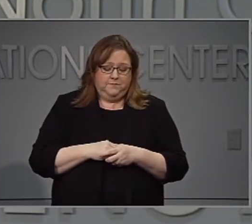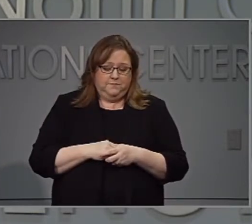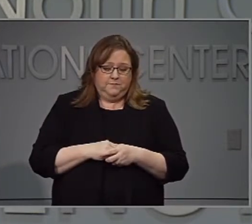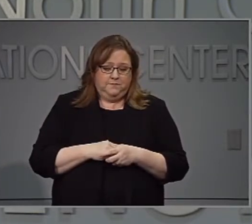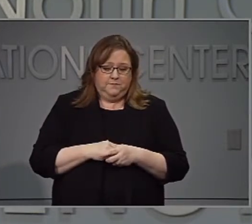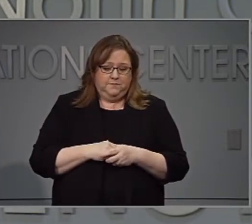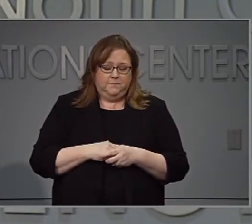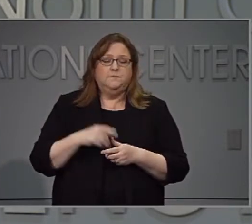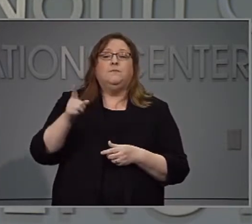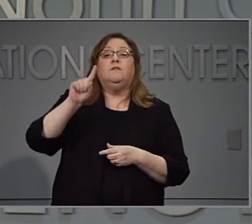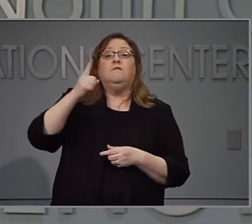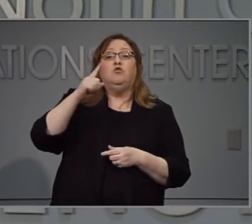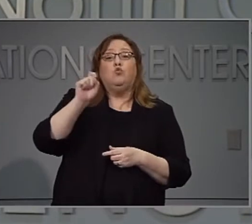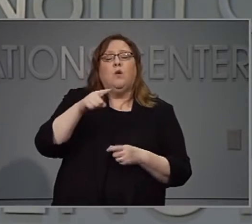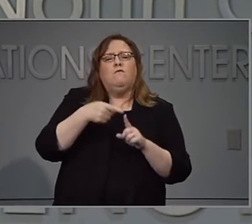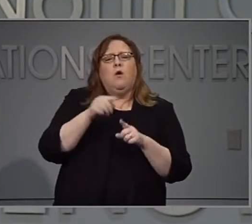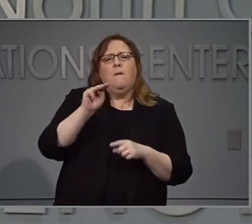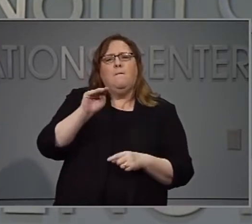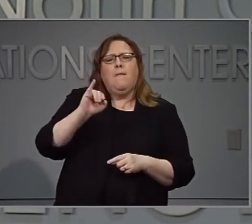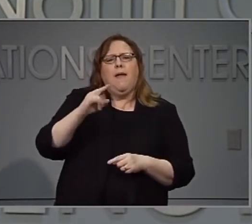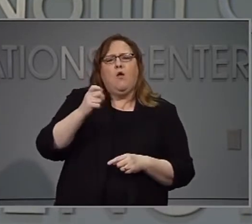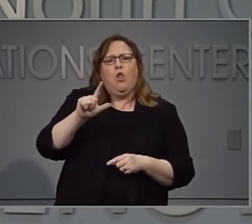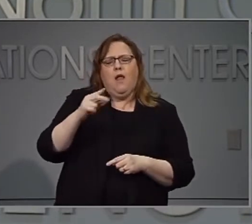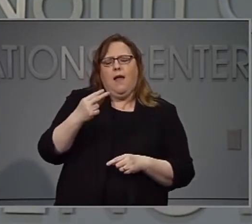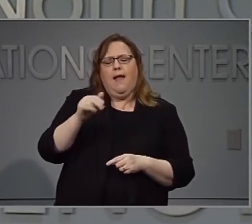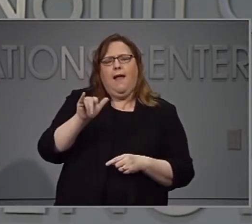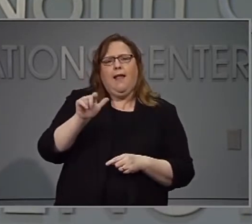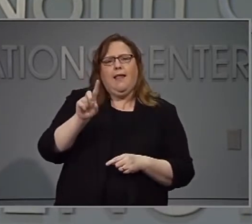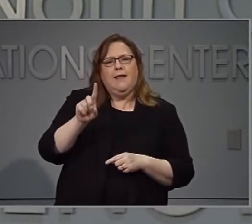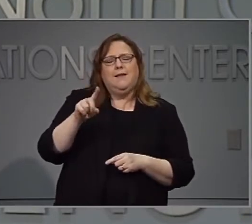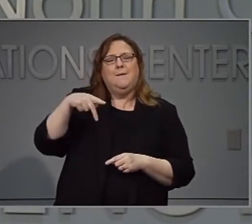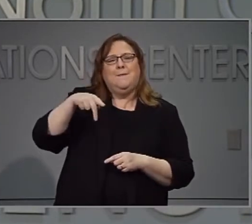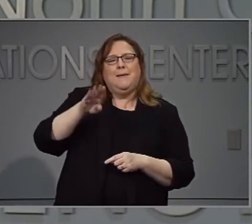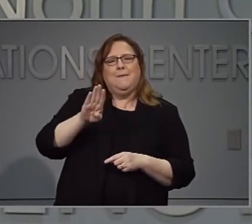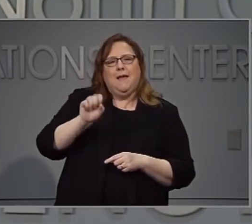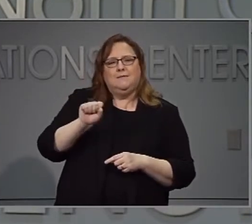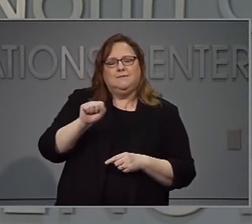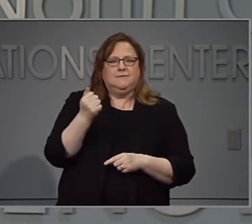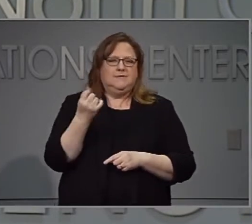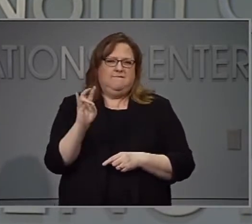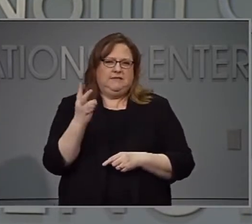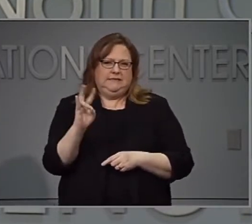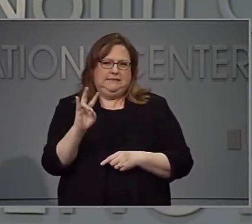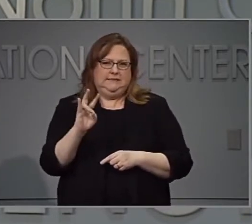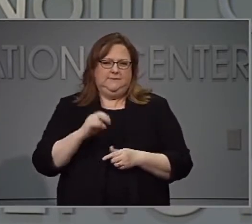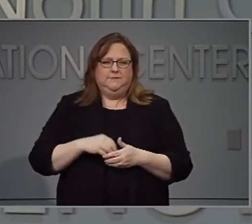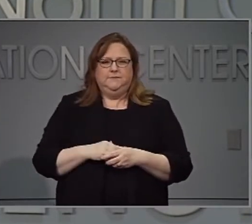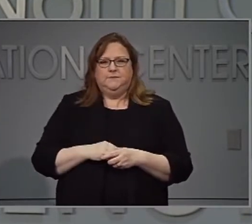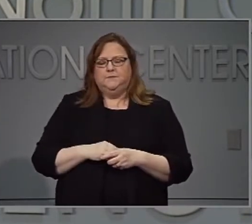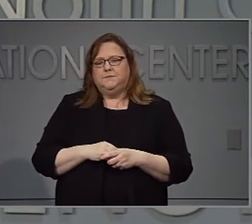Our first question is from Michael Hyland with CBS 17.